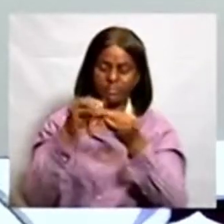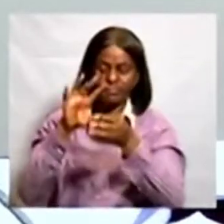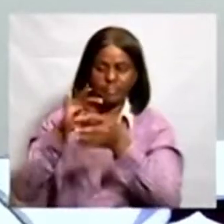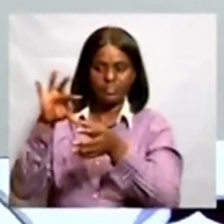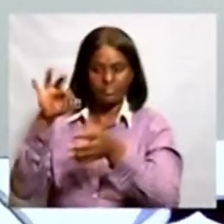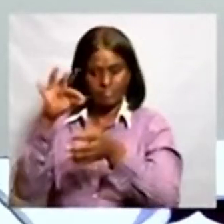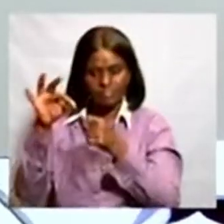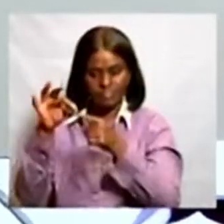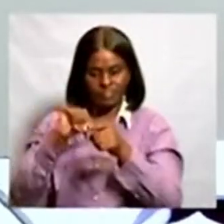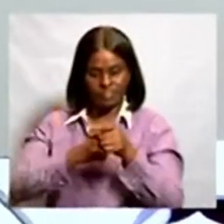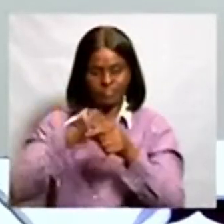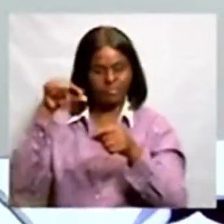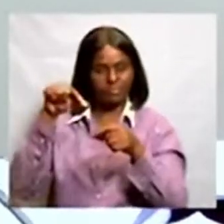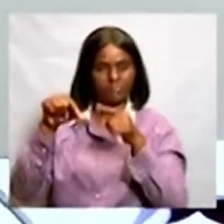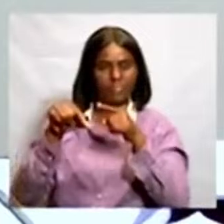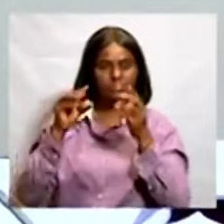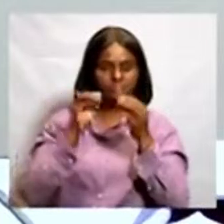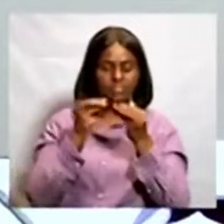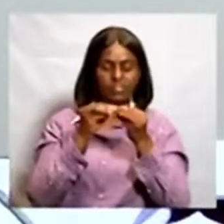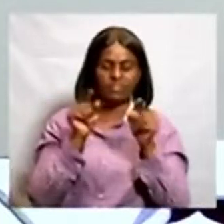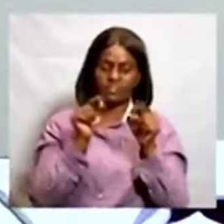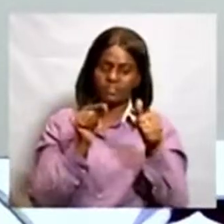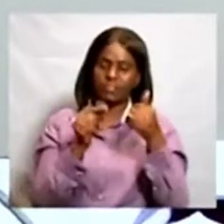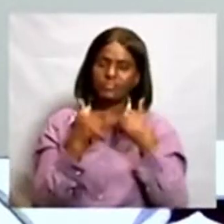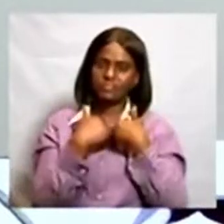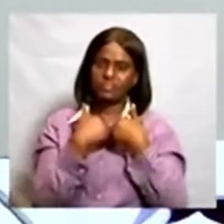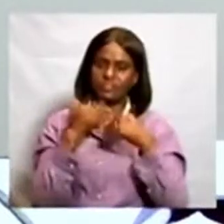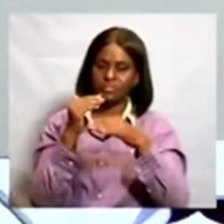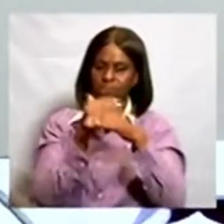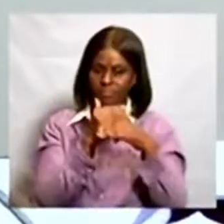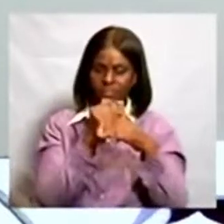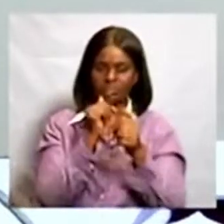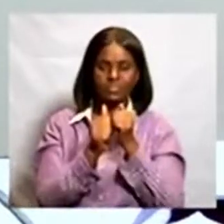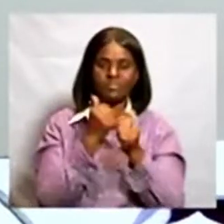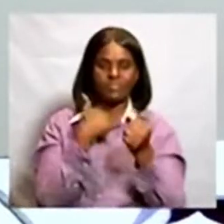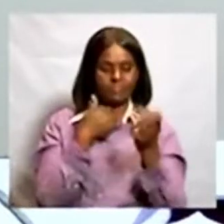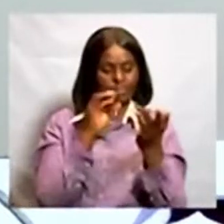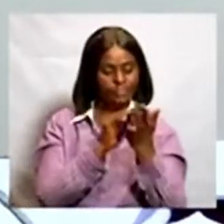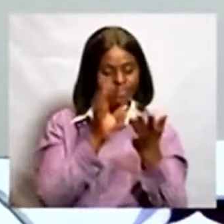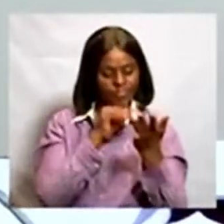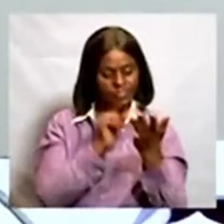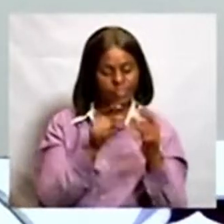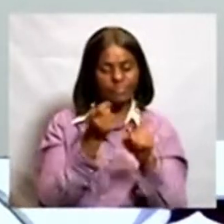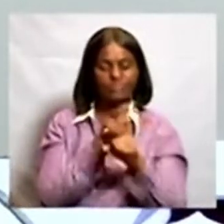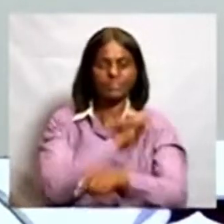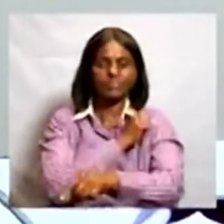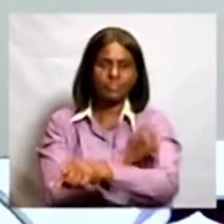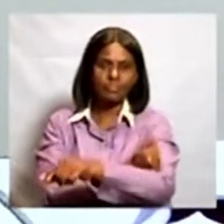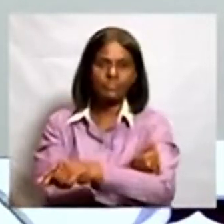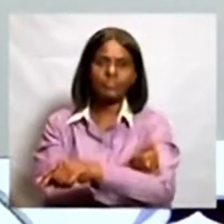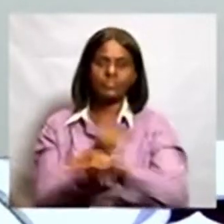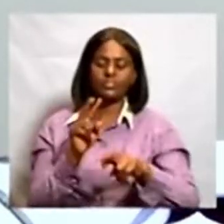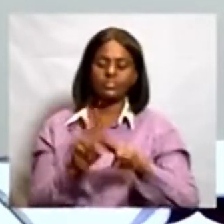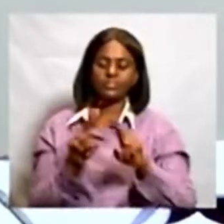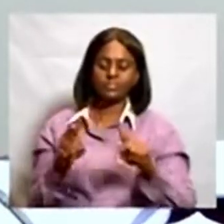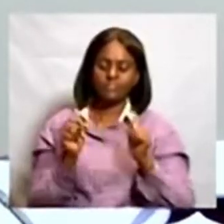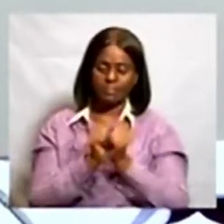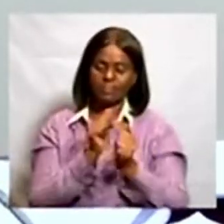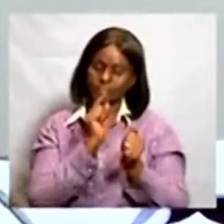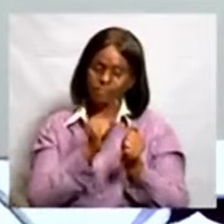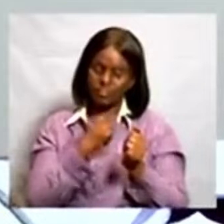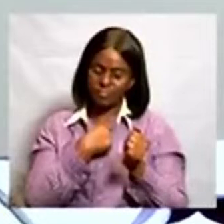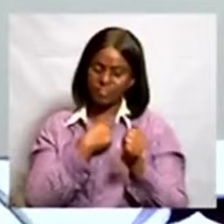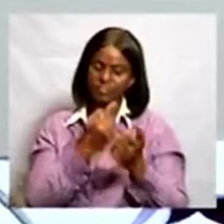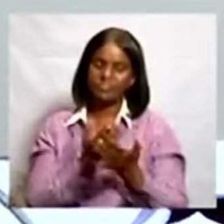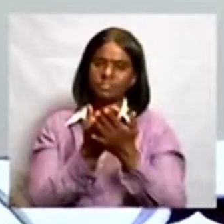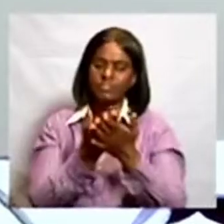that our qualifications actually meet the standards that have been set by the authority. Chair, with this I will